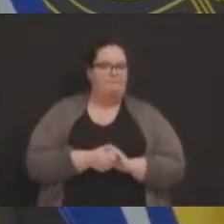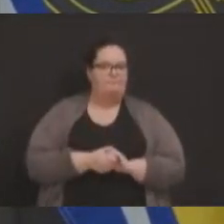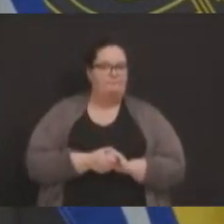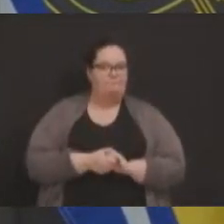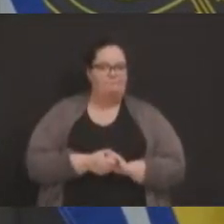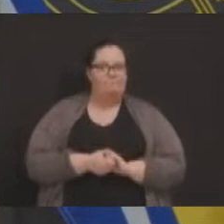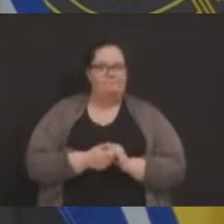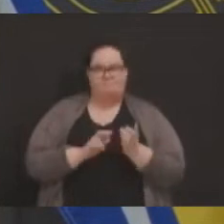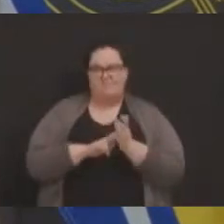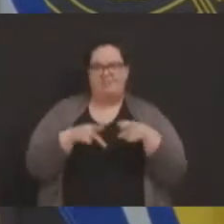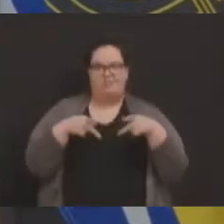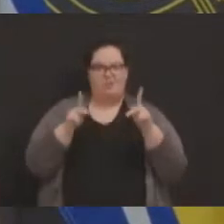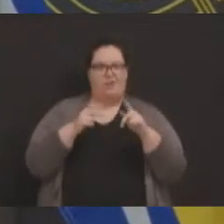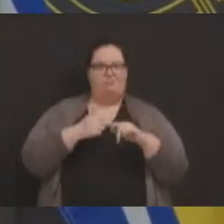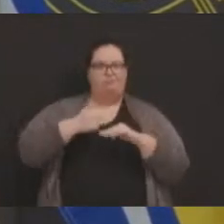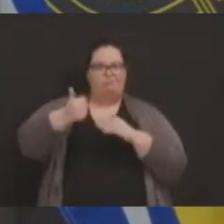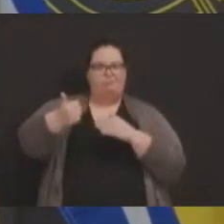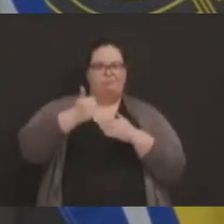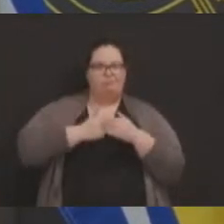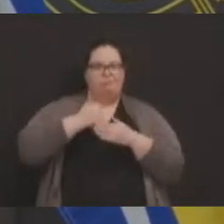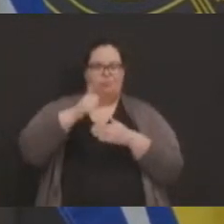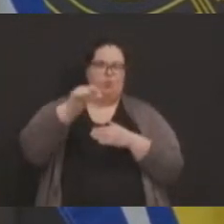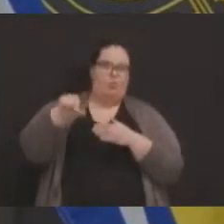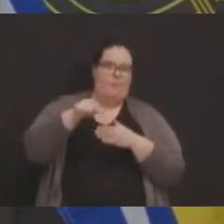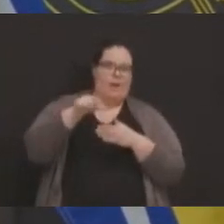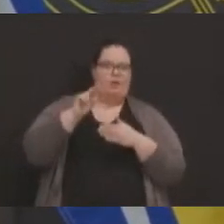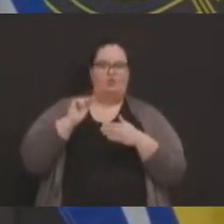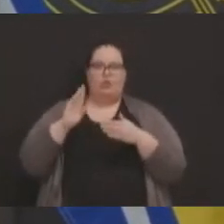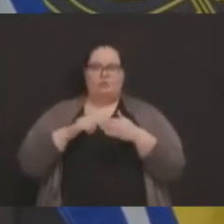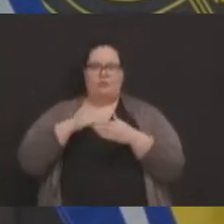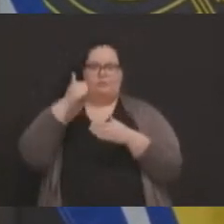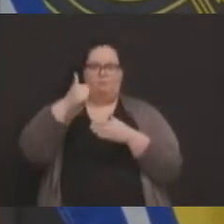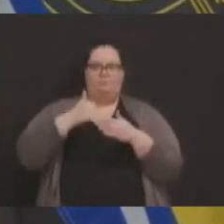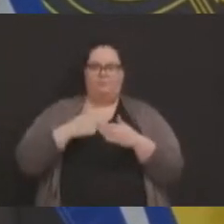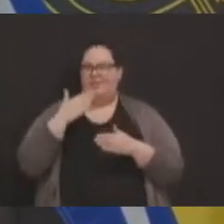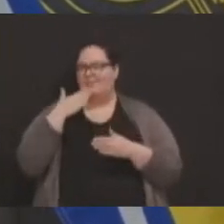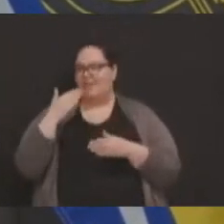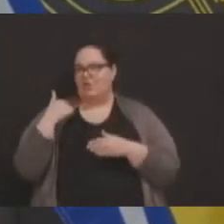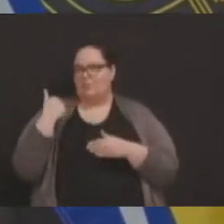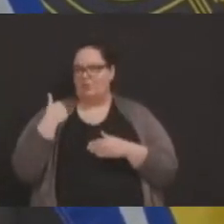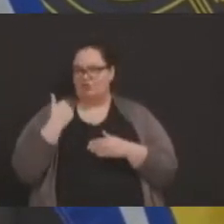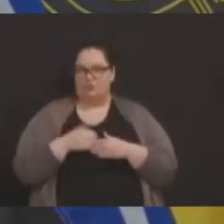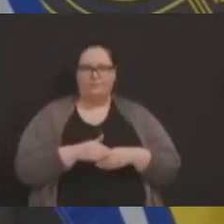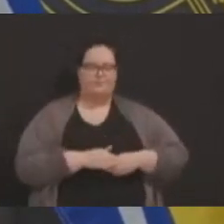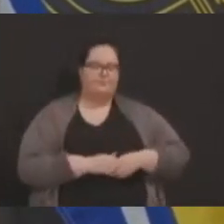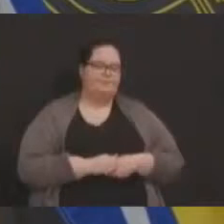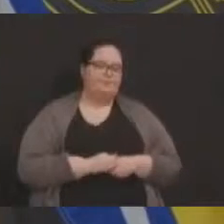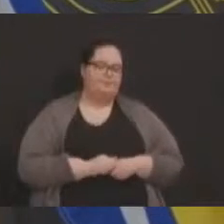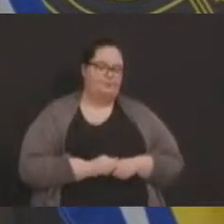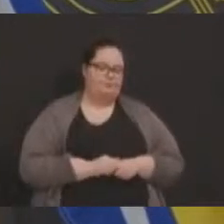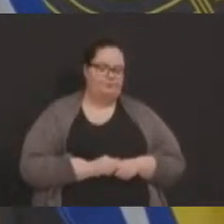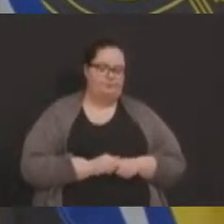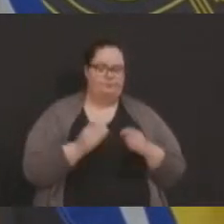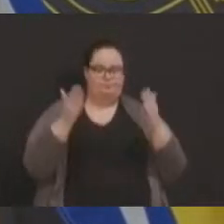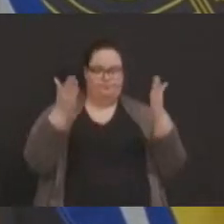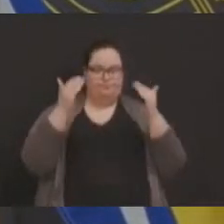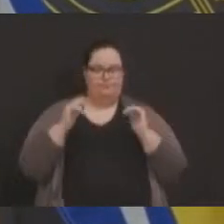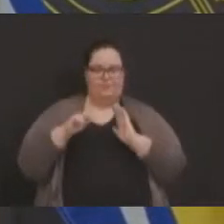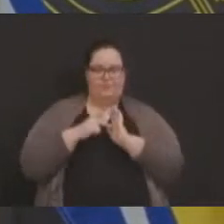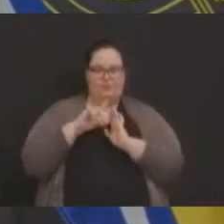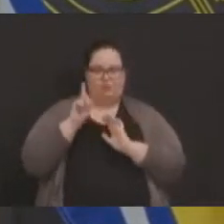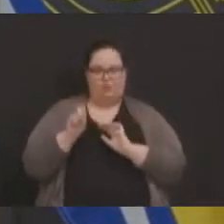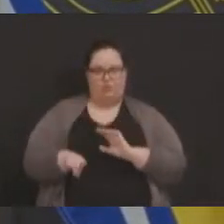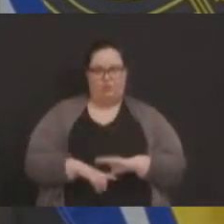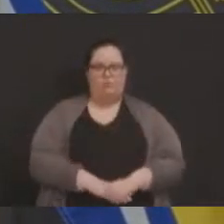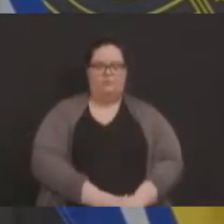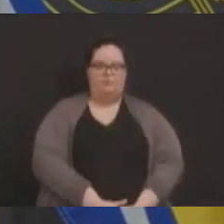Oui, une question au sujet de l'étude de l'Institut de cardiologie de Montréal au sujet de l'efficacité